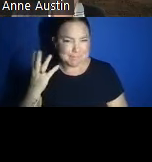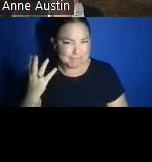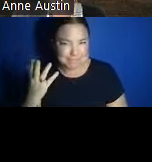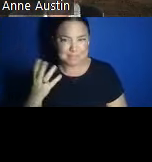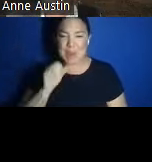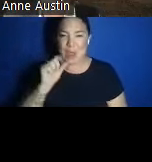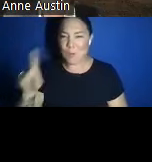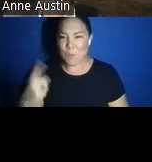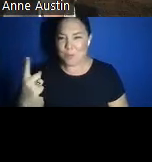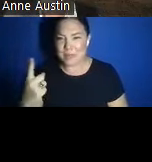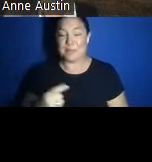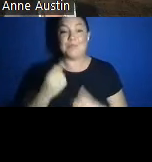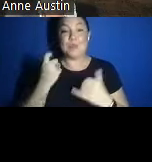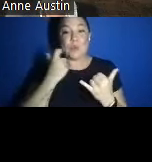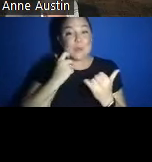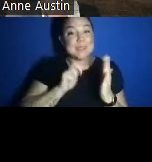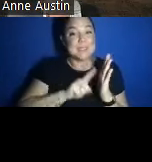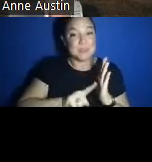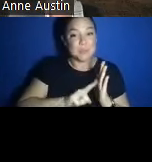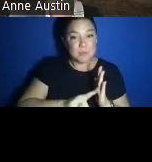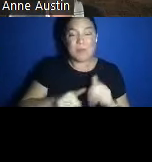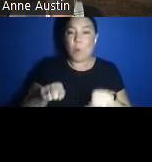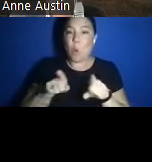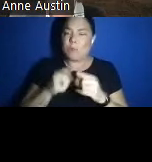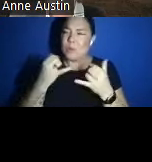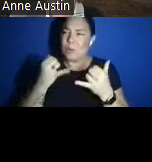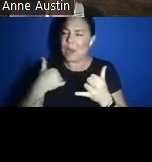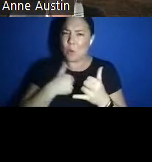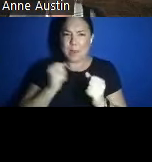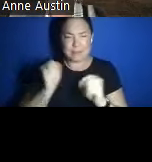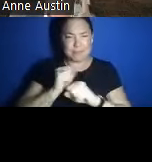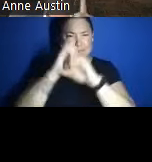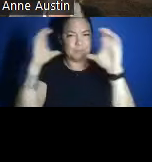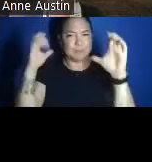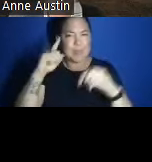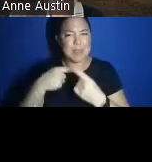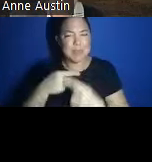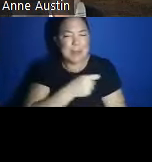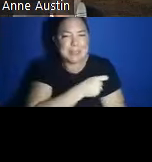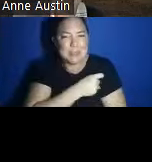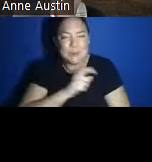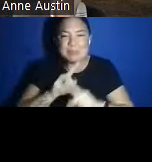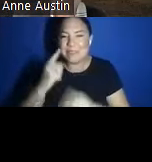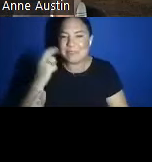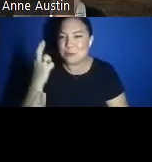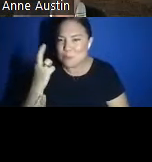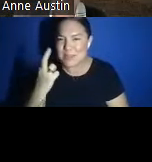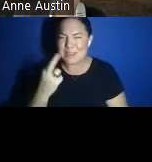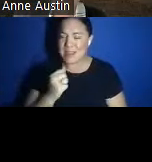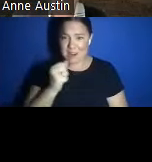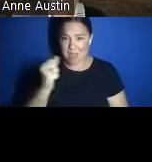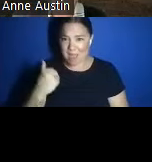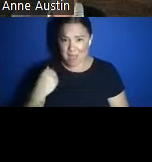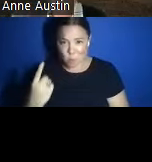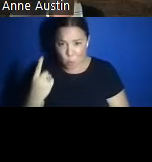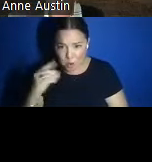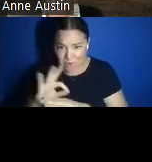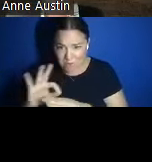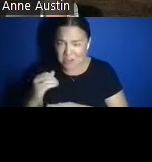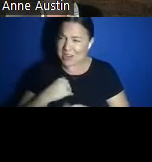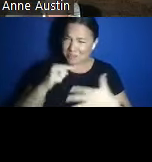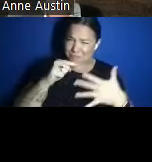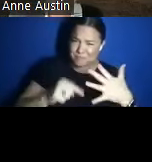scholarship is that they allow for us to think about tattoos in multiple ways, not as just having one function, but many, whether it's